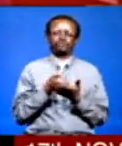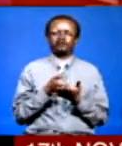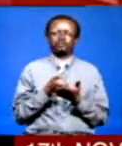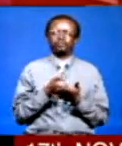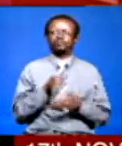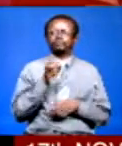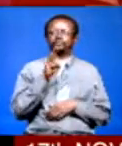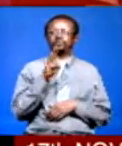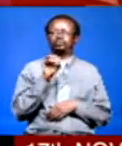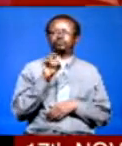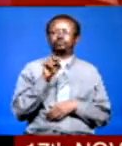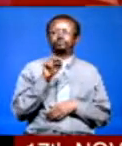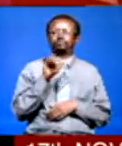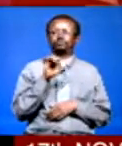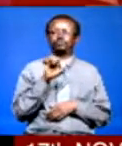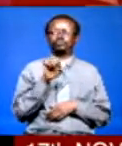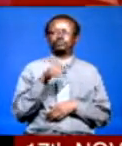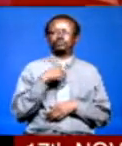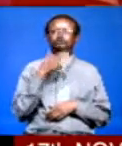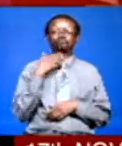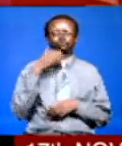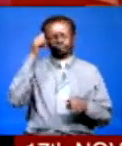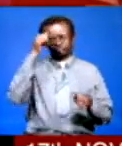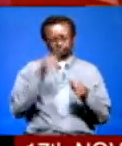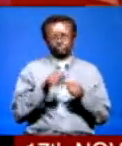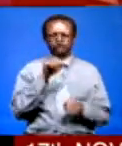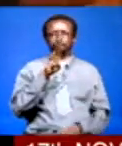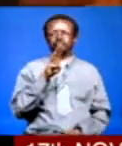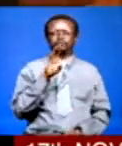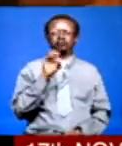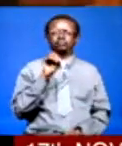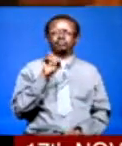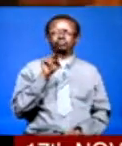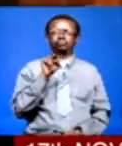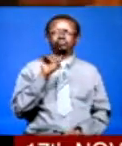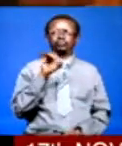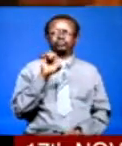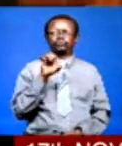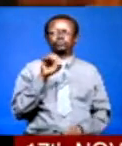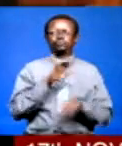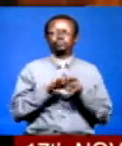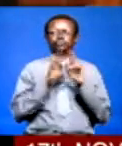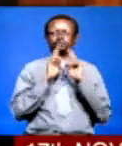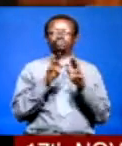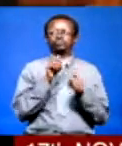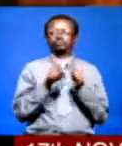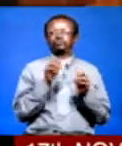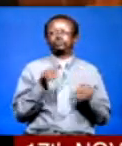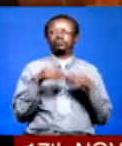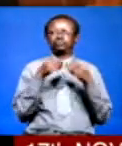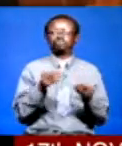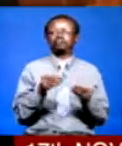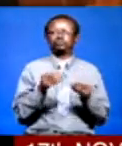may I remind Mr. Halwale that Mr. Halwale is referring to a report that was released in